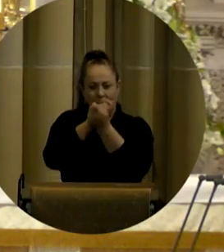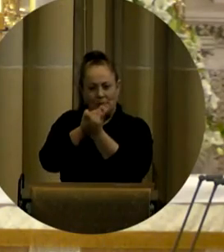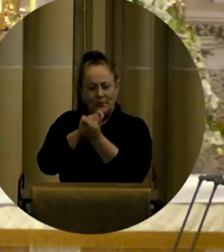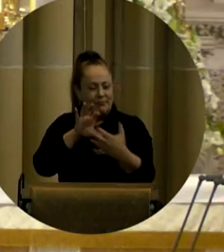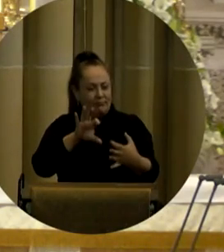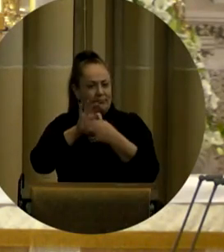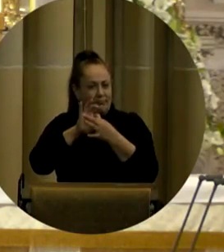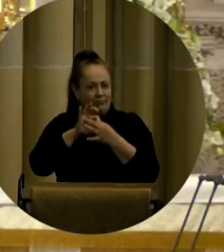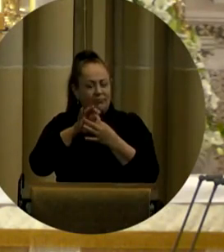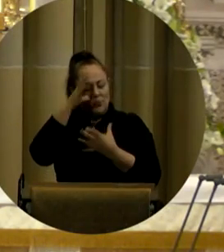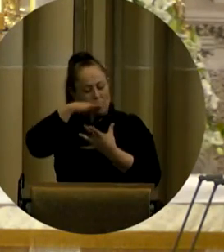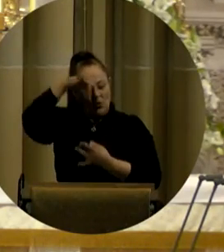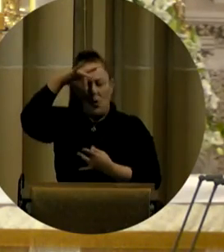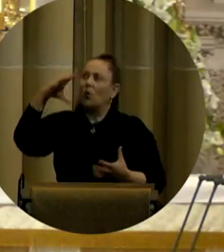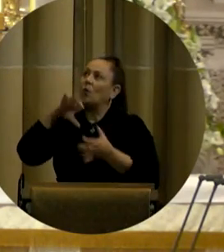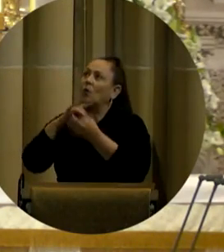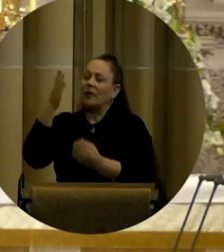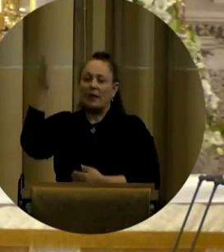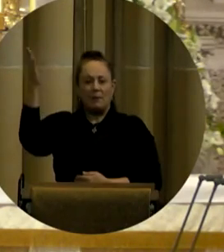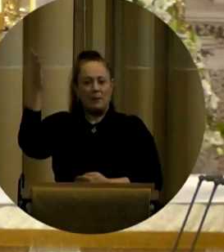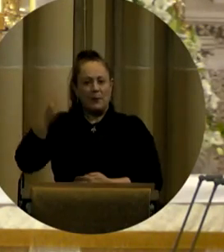form souls.